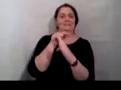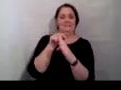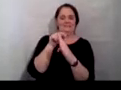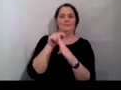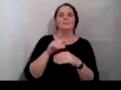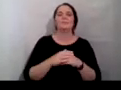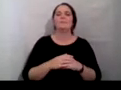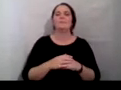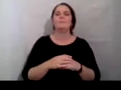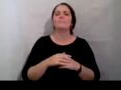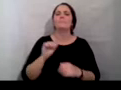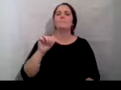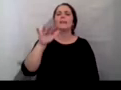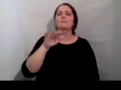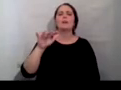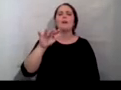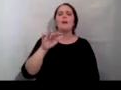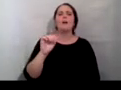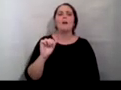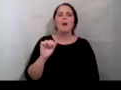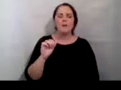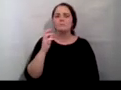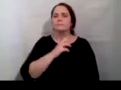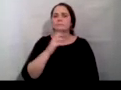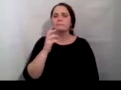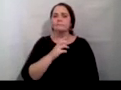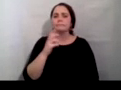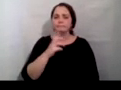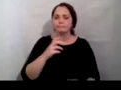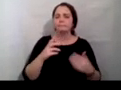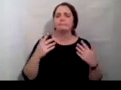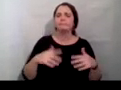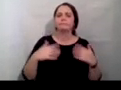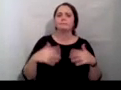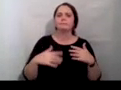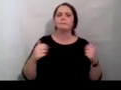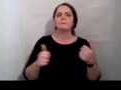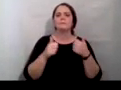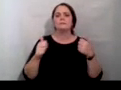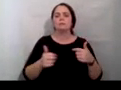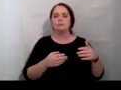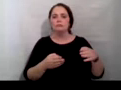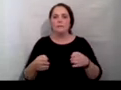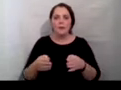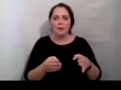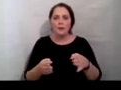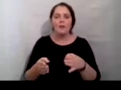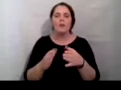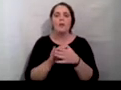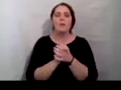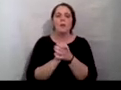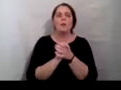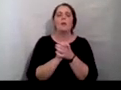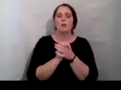The area is a very significant area, wild river system,